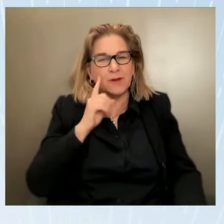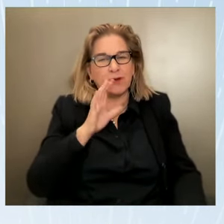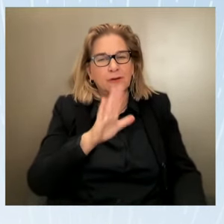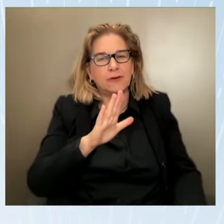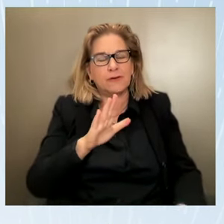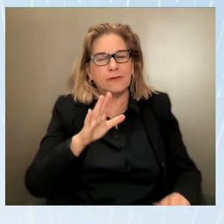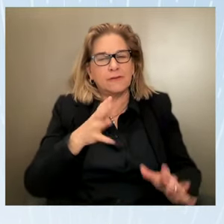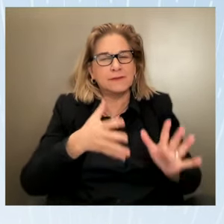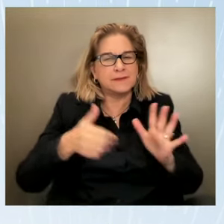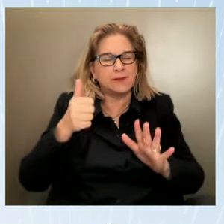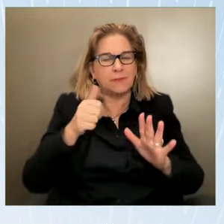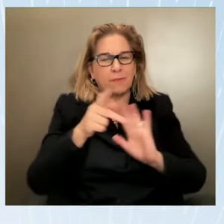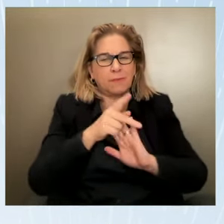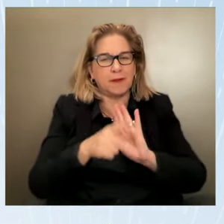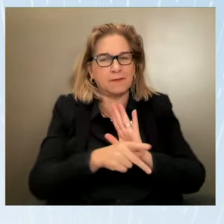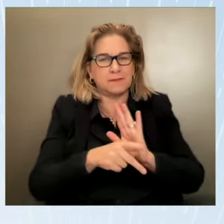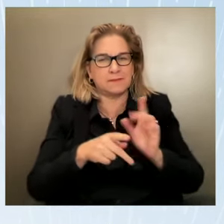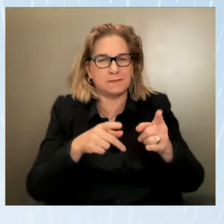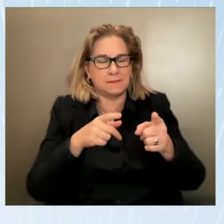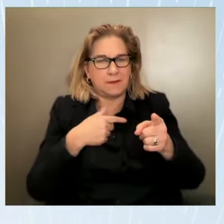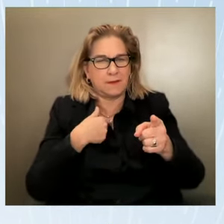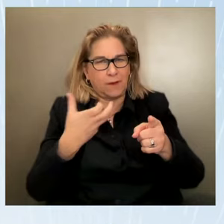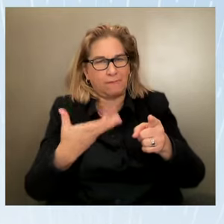to have you on board. Over to you.